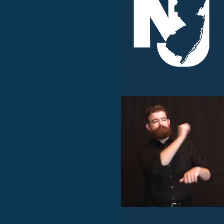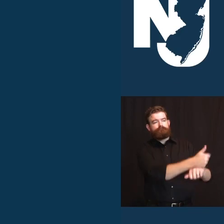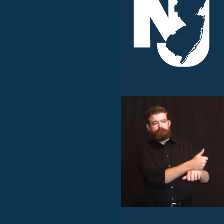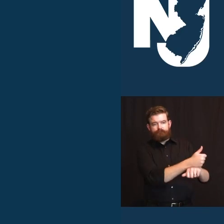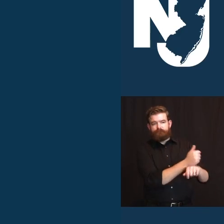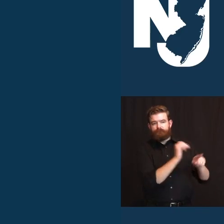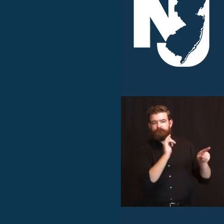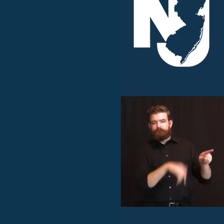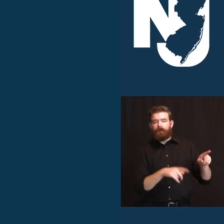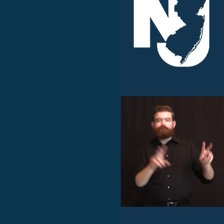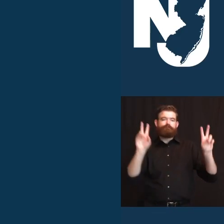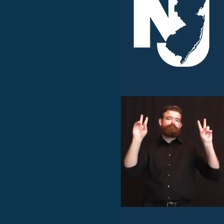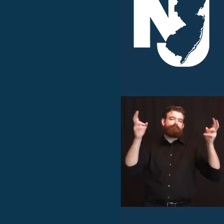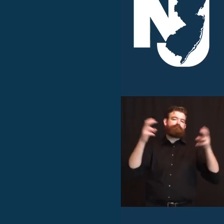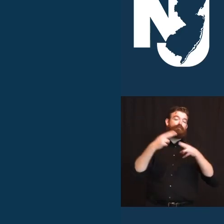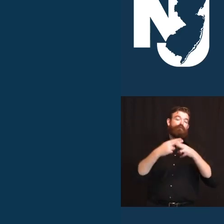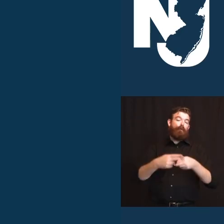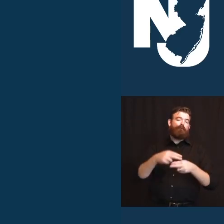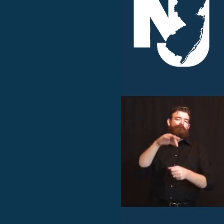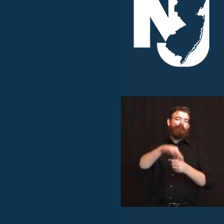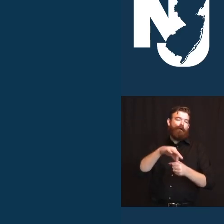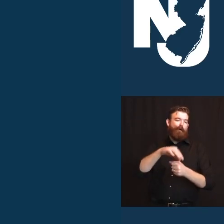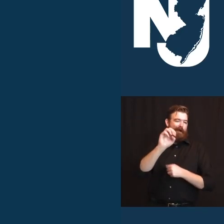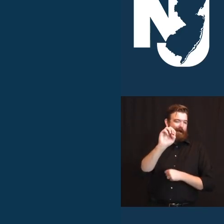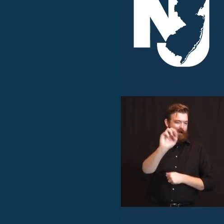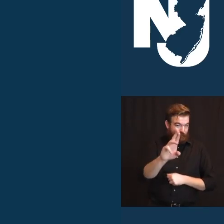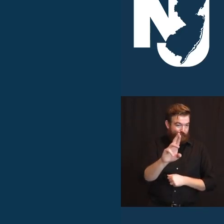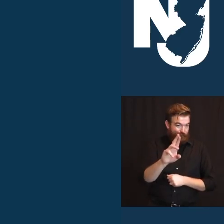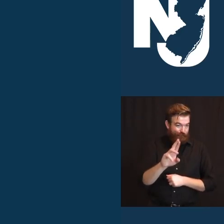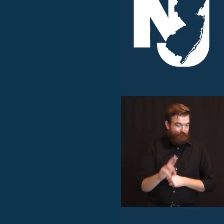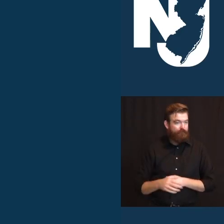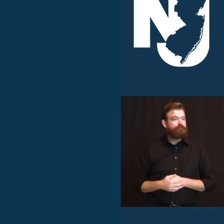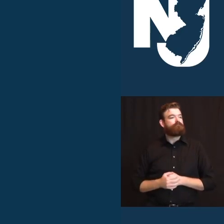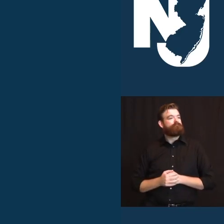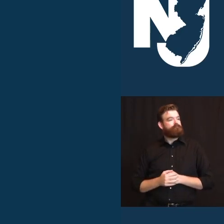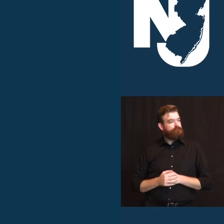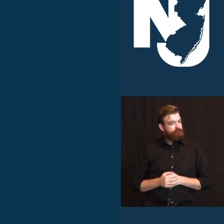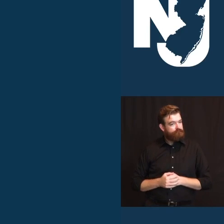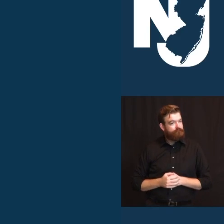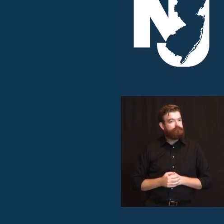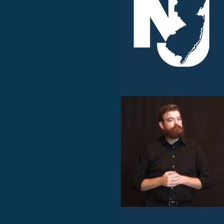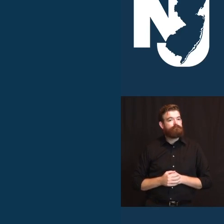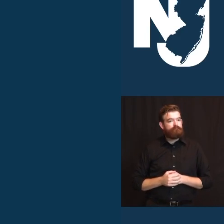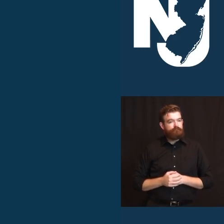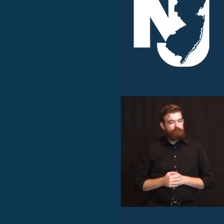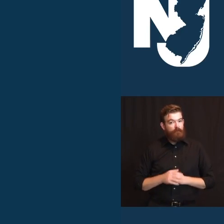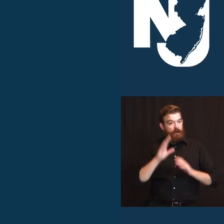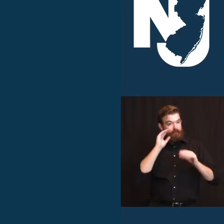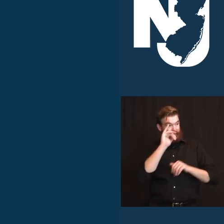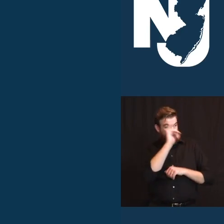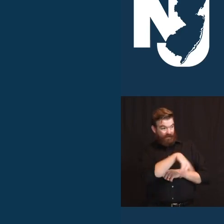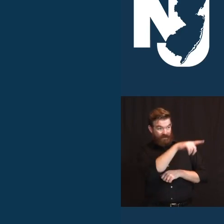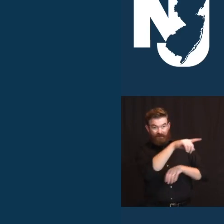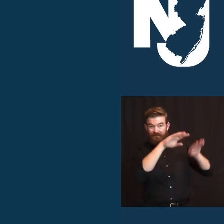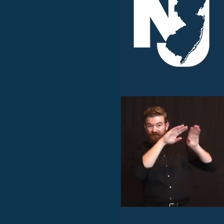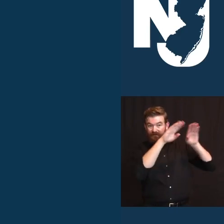connection between civic engagement and public health, and we all hope that this kiosk is another step to ensuring a